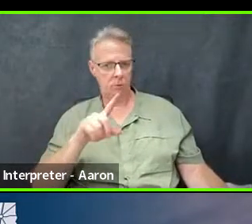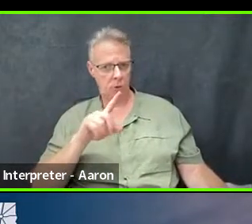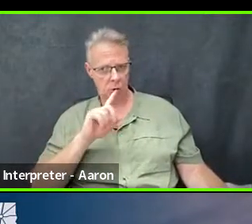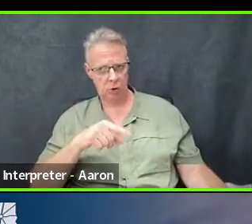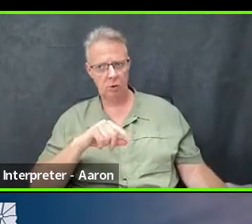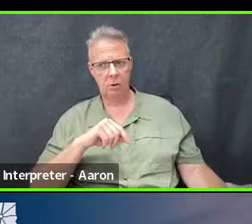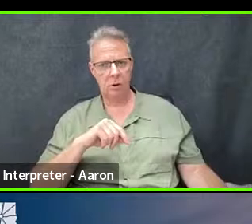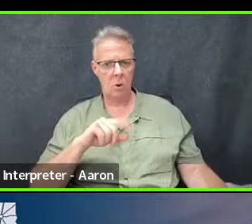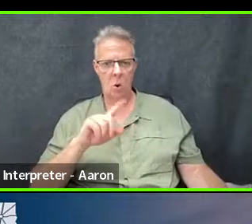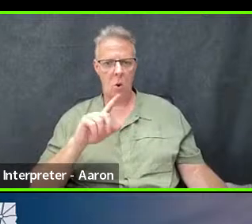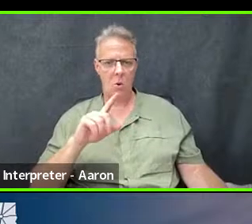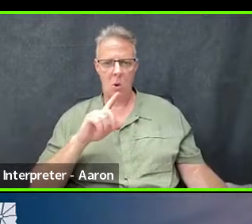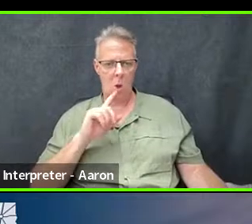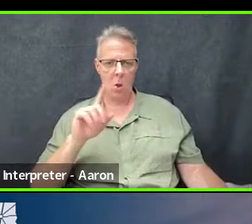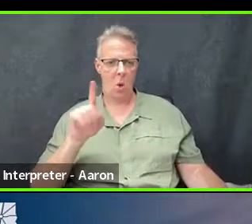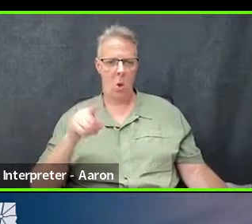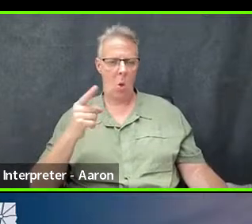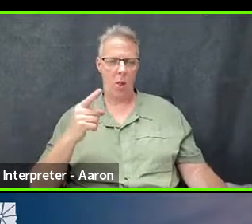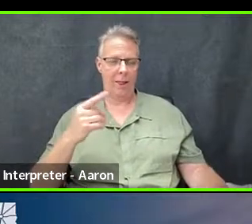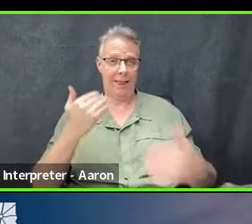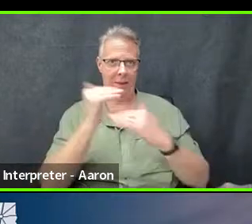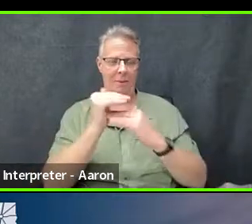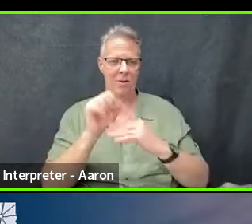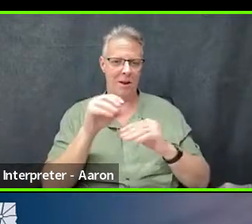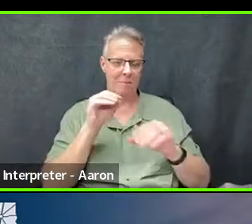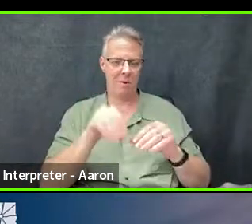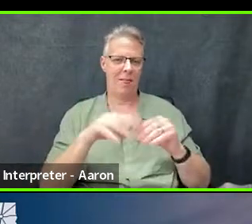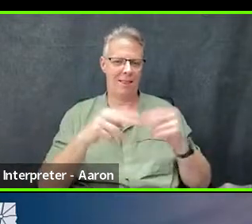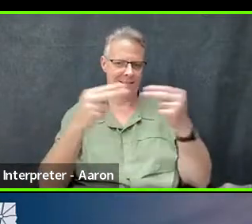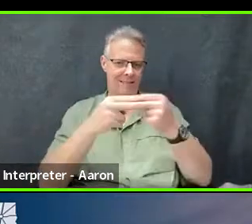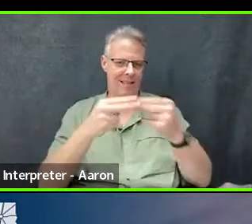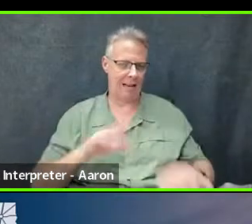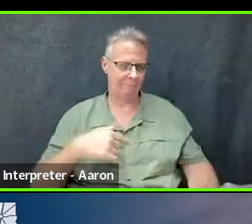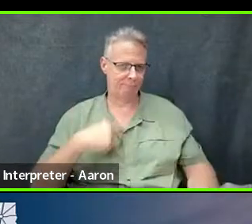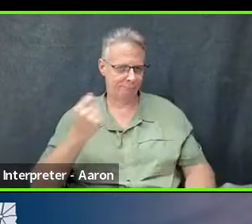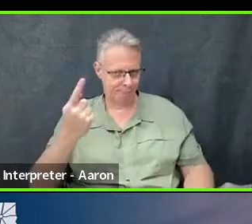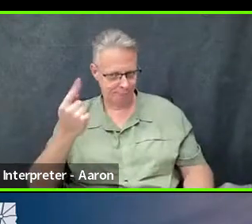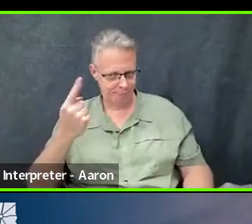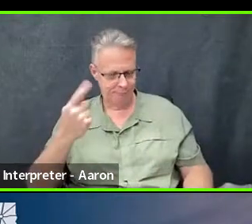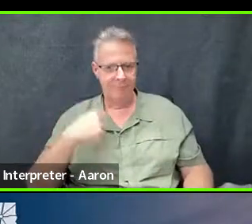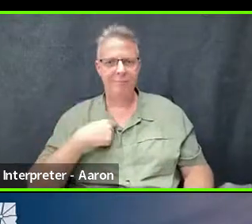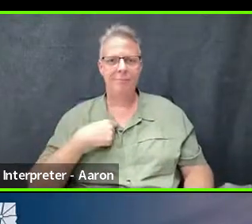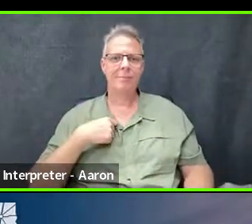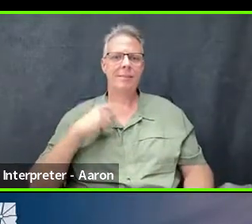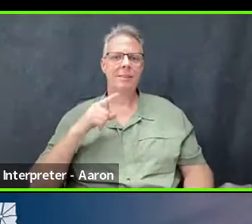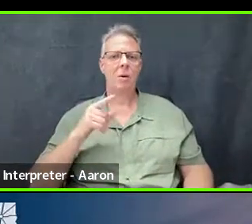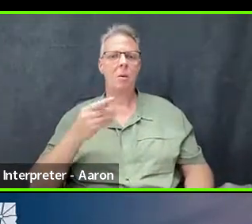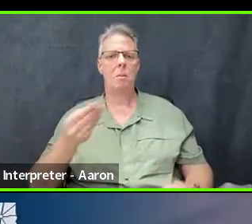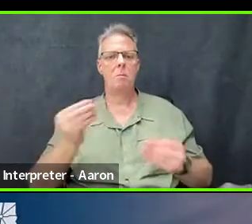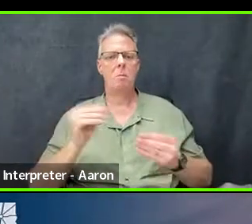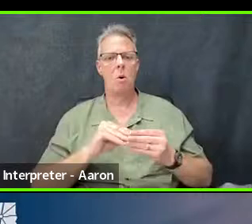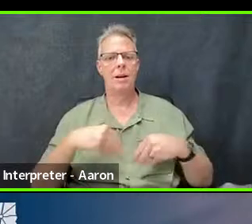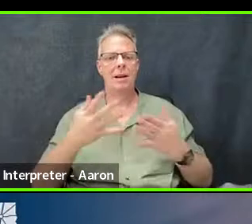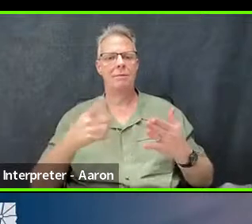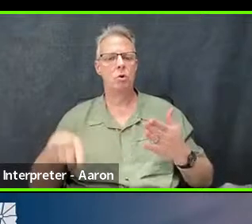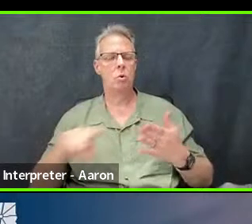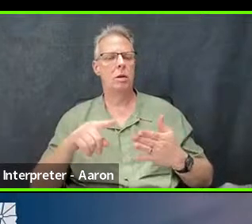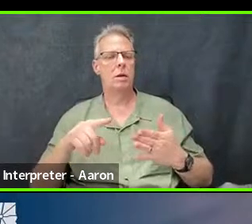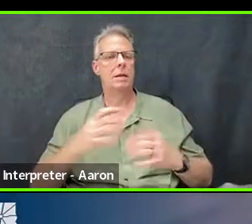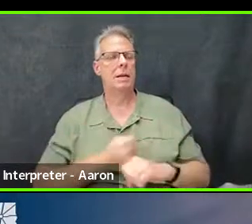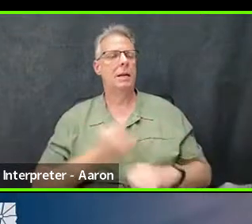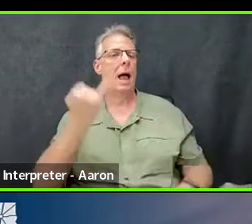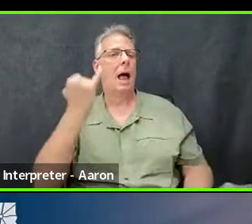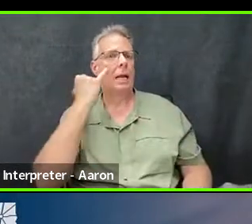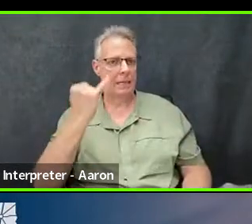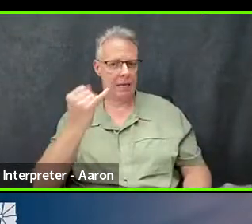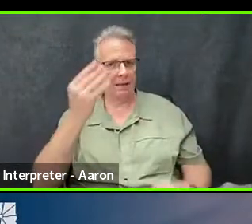Yes, there's only so much you can fit on a slide. So that was more to give folks a taste that